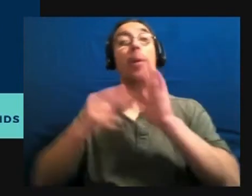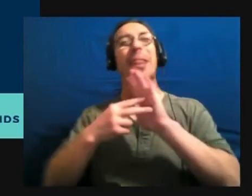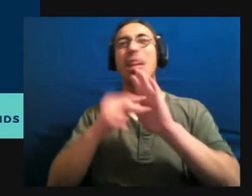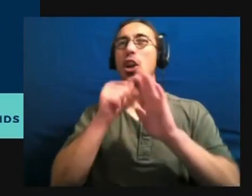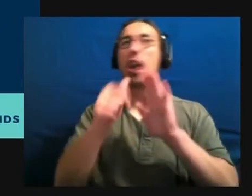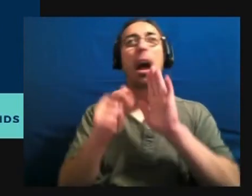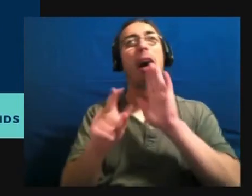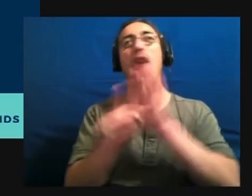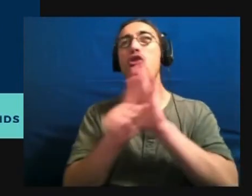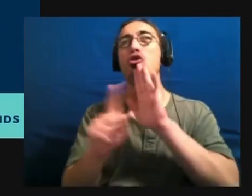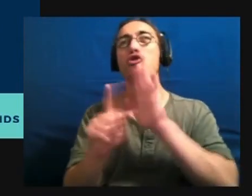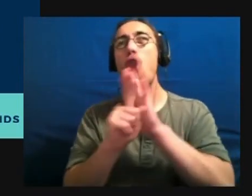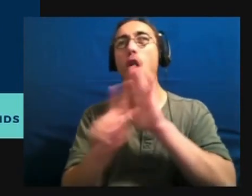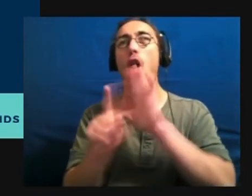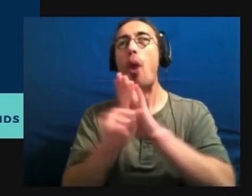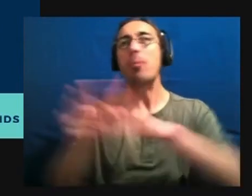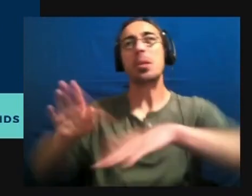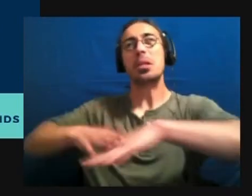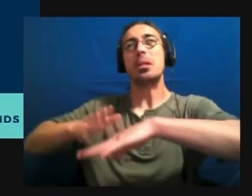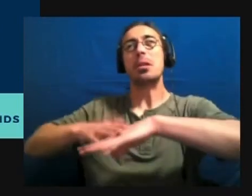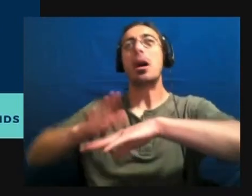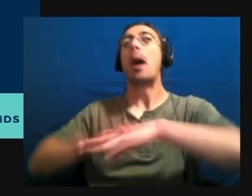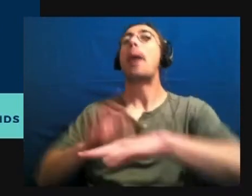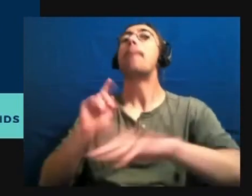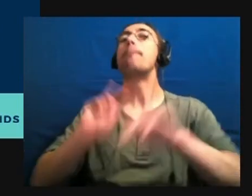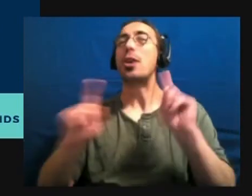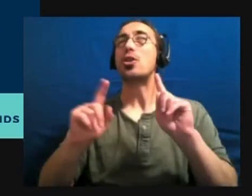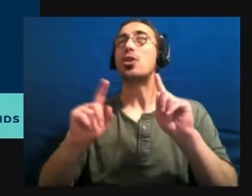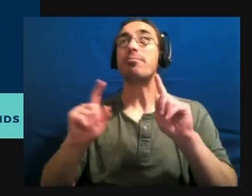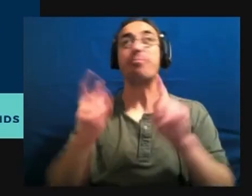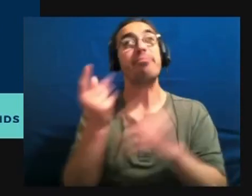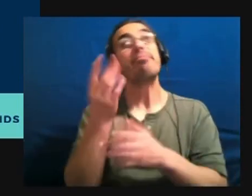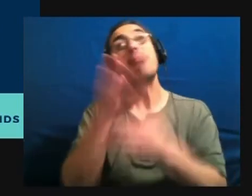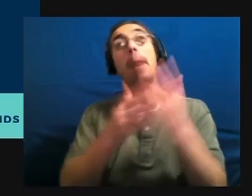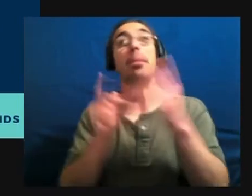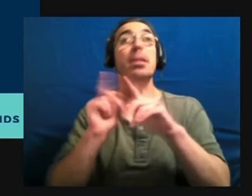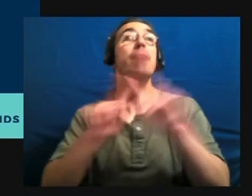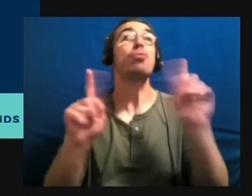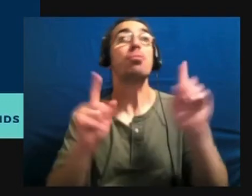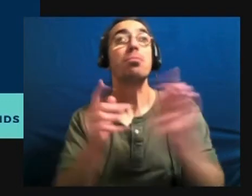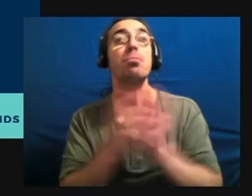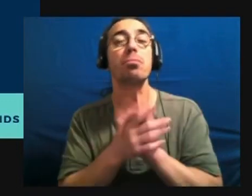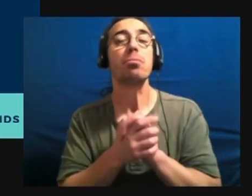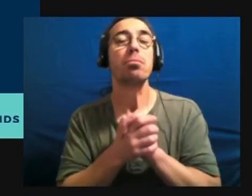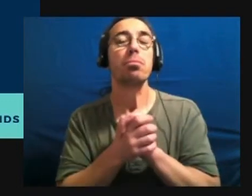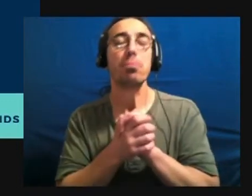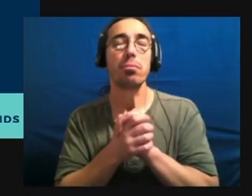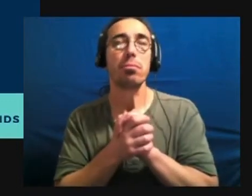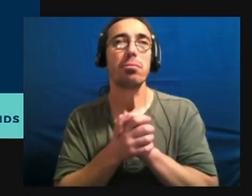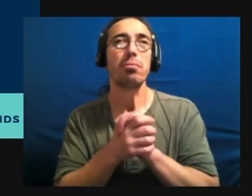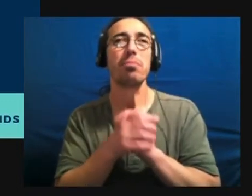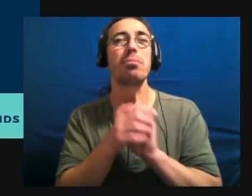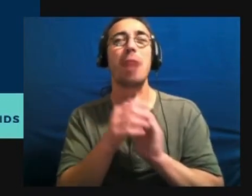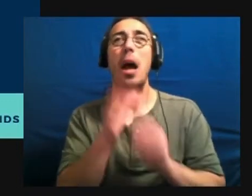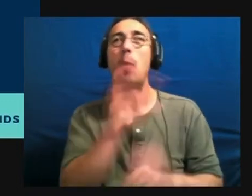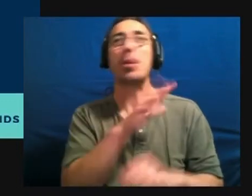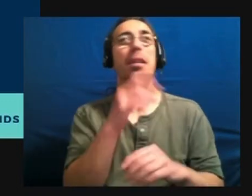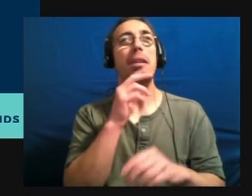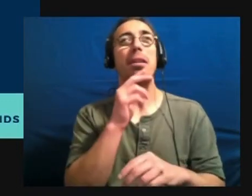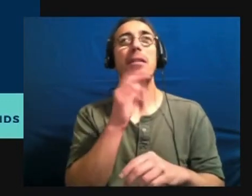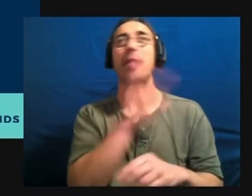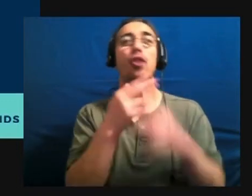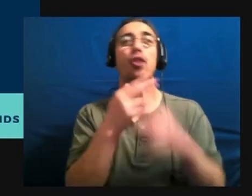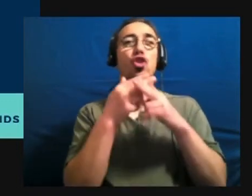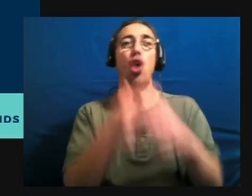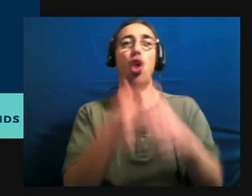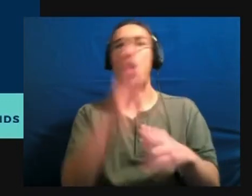Just differences that I would never call possibly autistic as a red flag